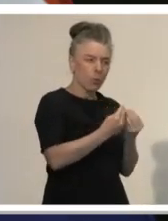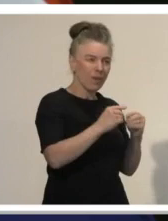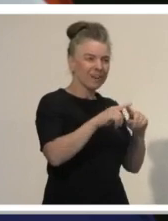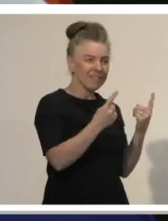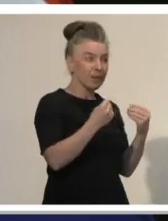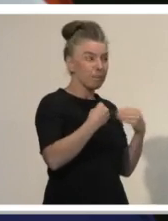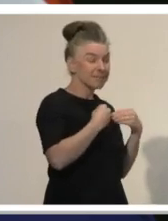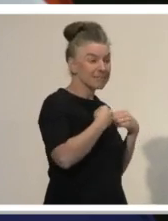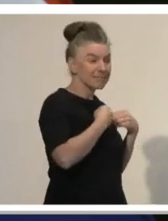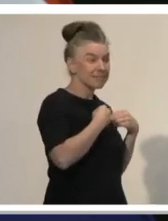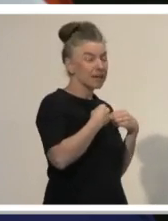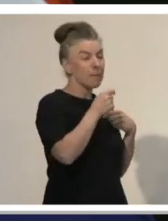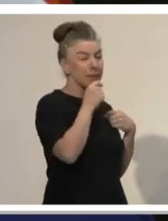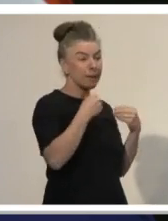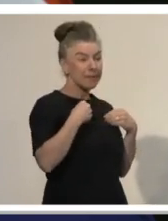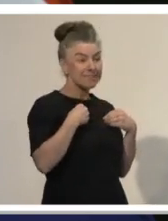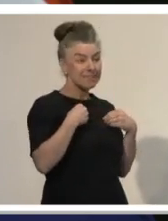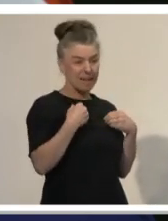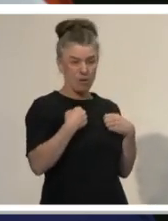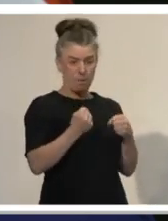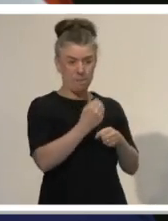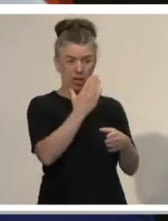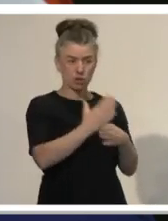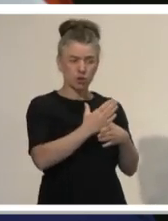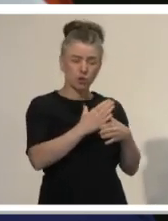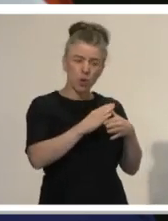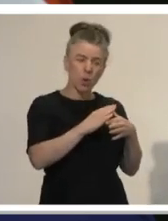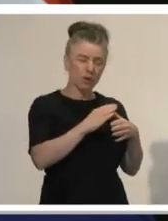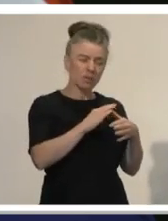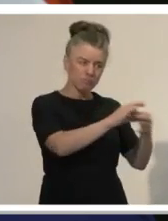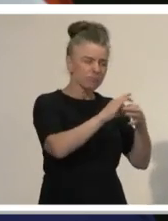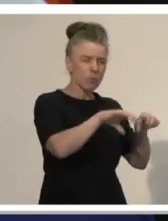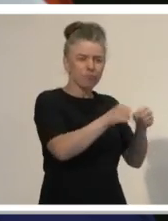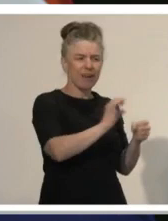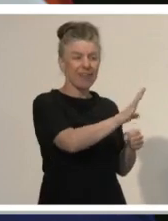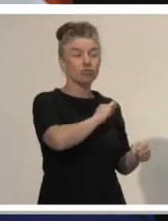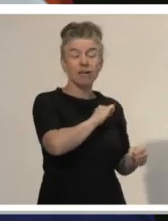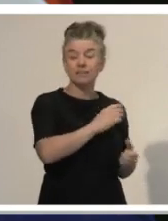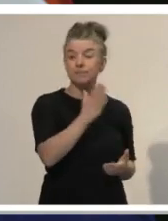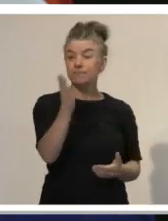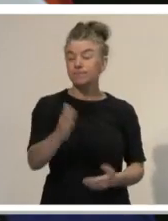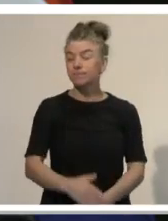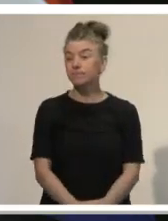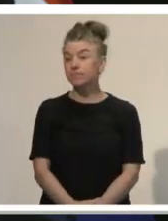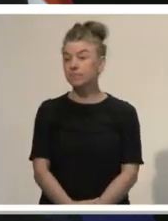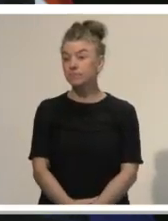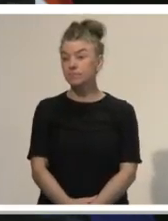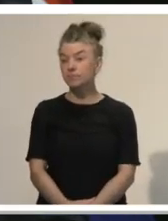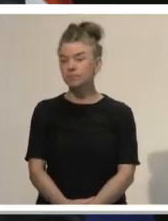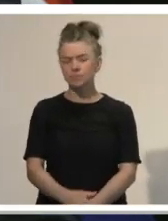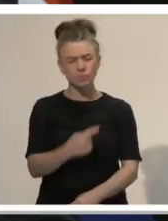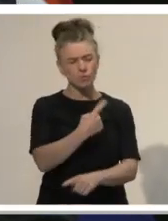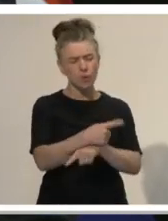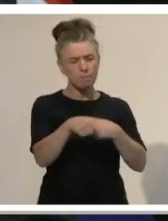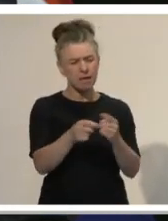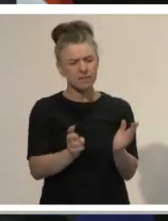chief executives of this company in order for us to make sure we've got a long-term and sustainable media. Thank you. In terms of subscriptions, I